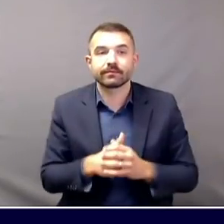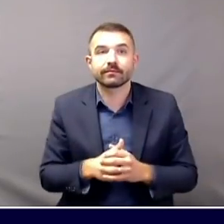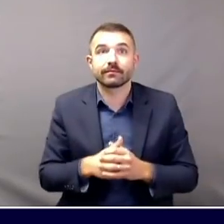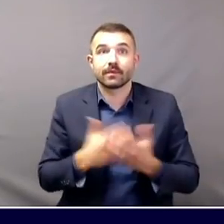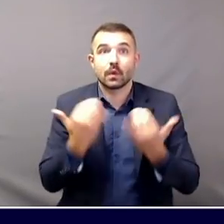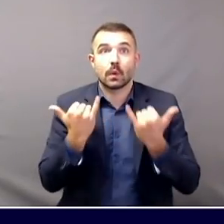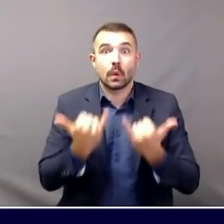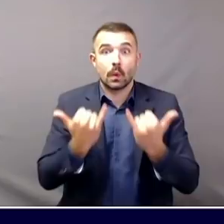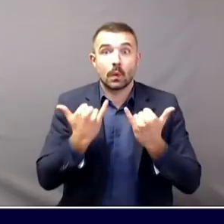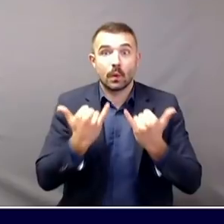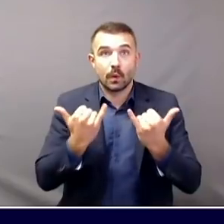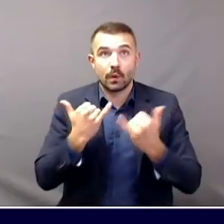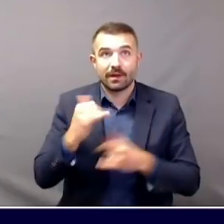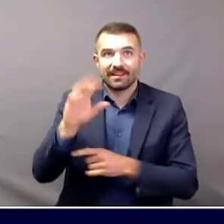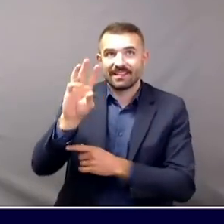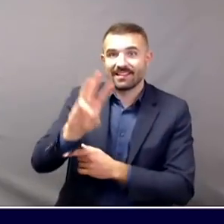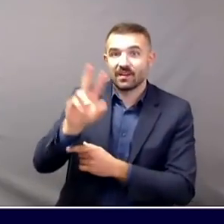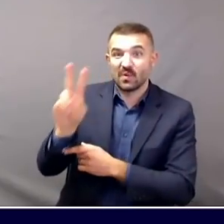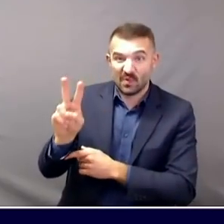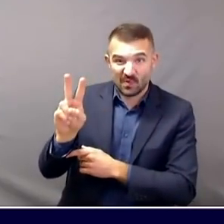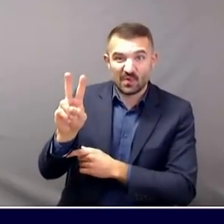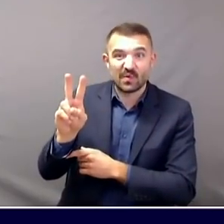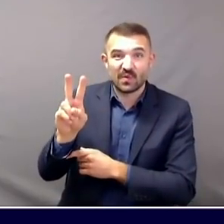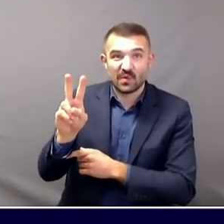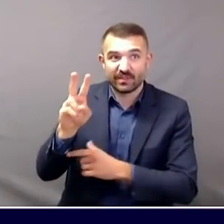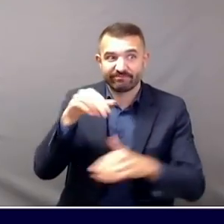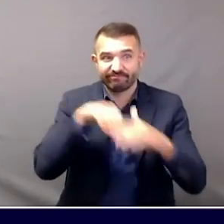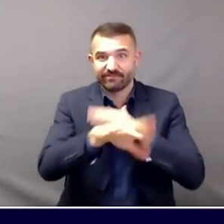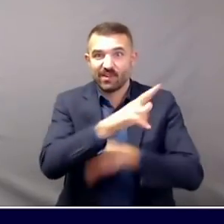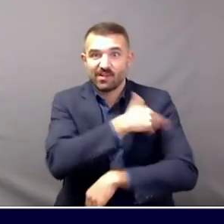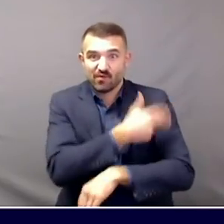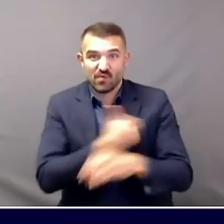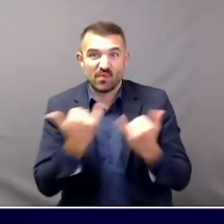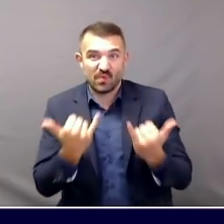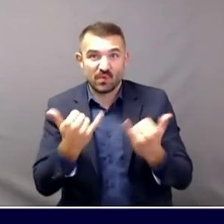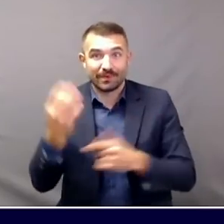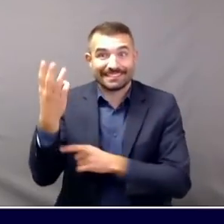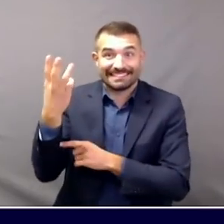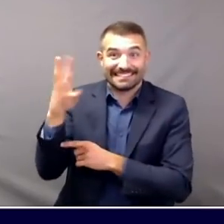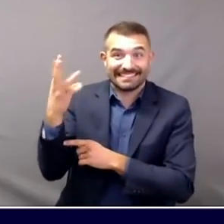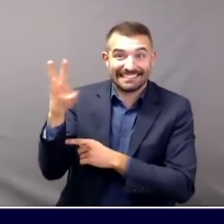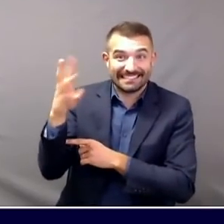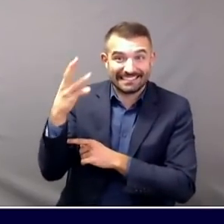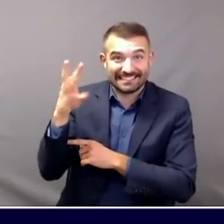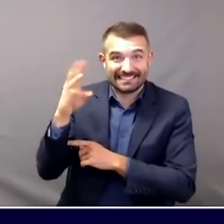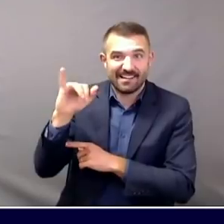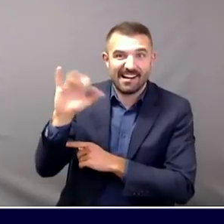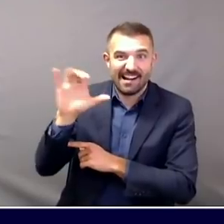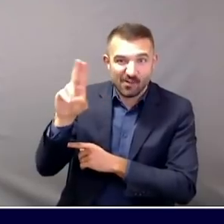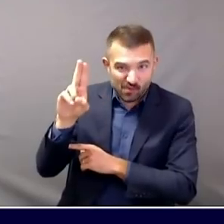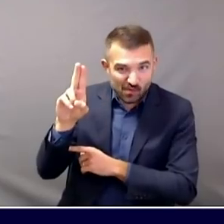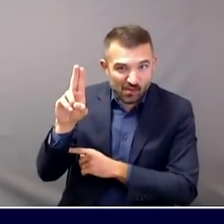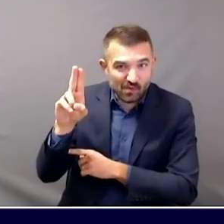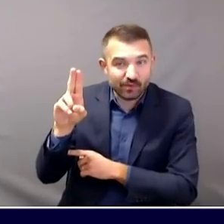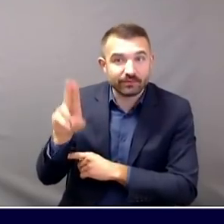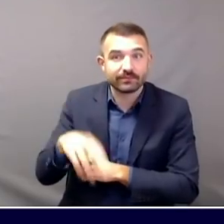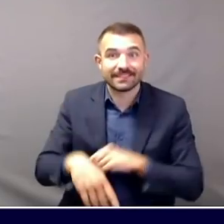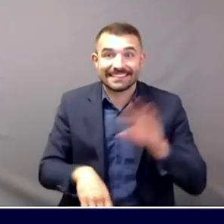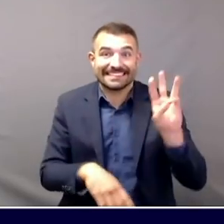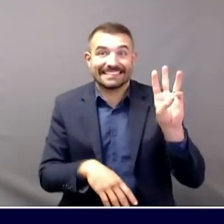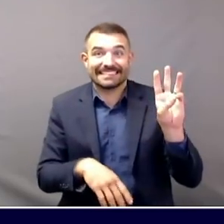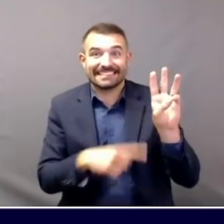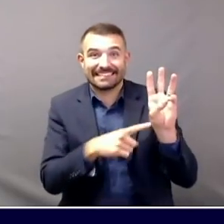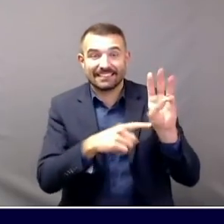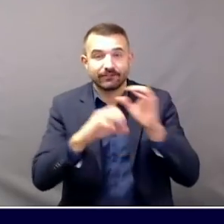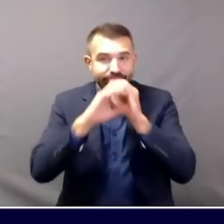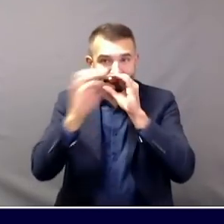with COVID-19, 16 of whom are in the intensive care unit, and 6 of whom are on ventilators. That comes